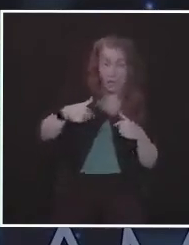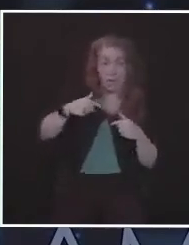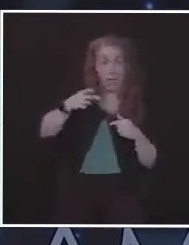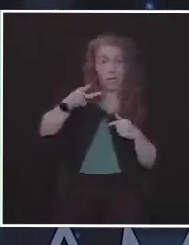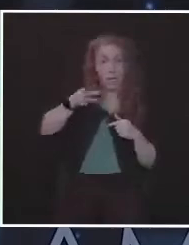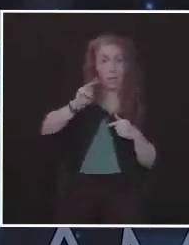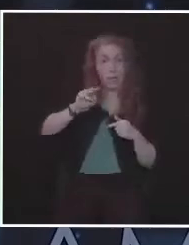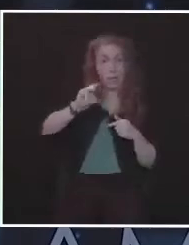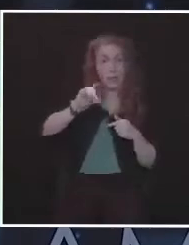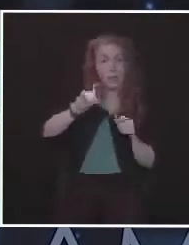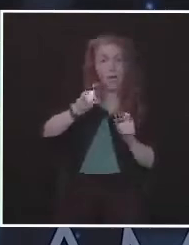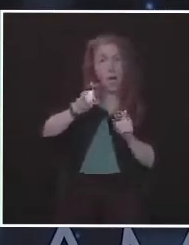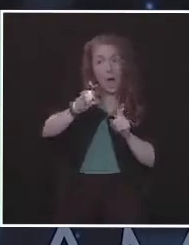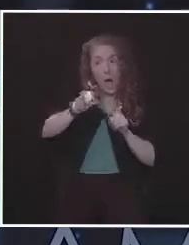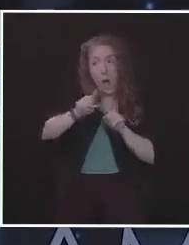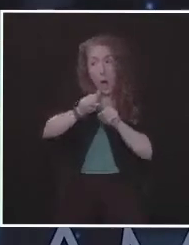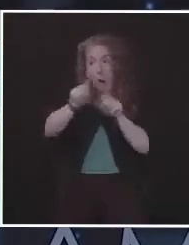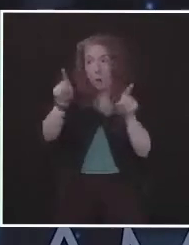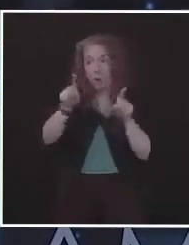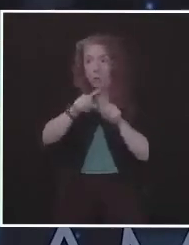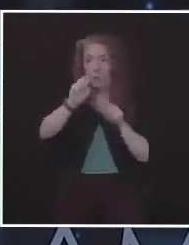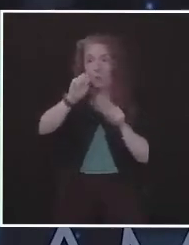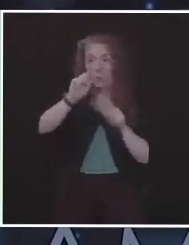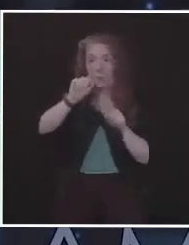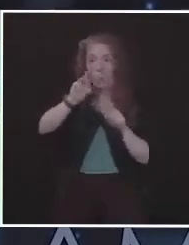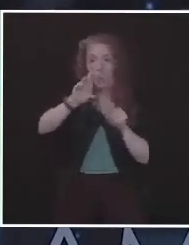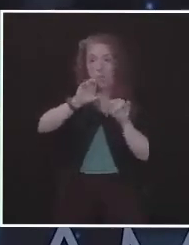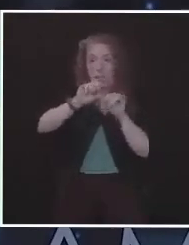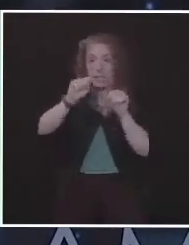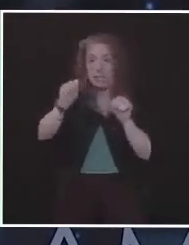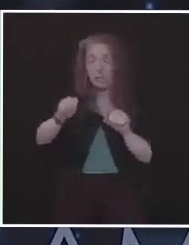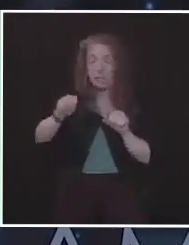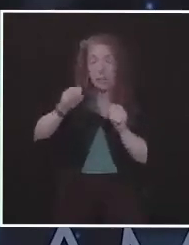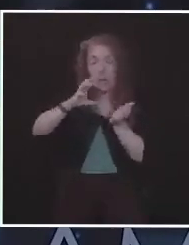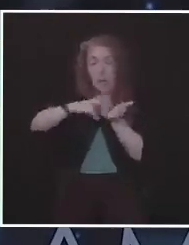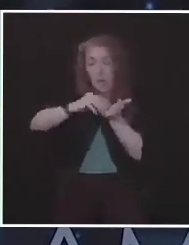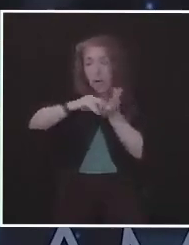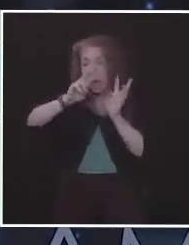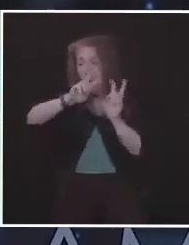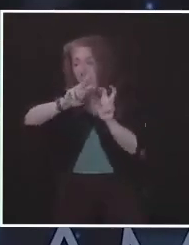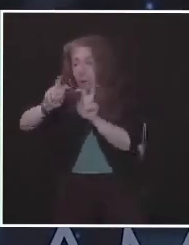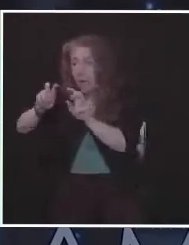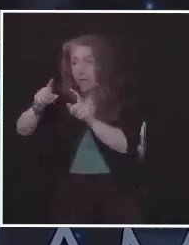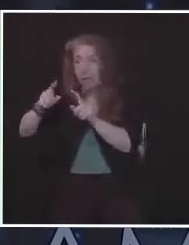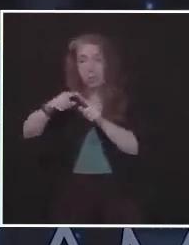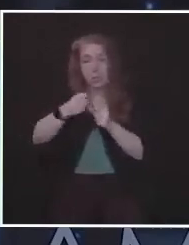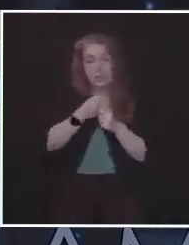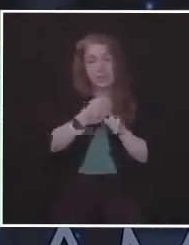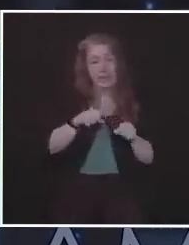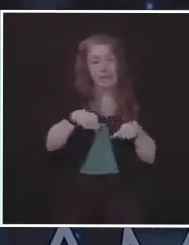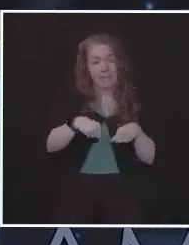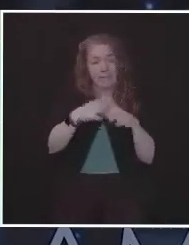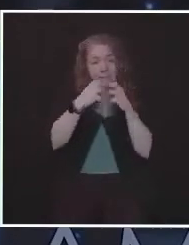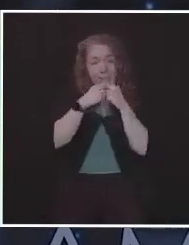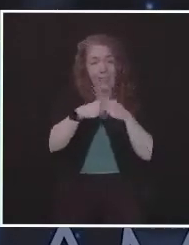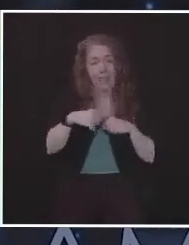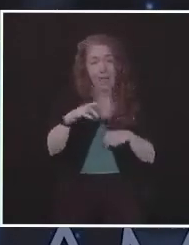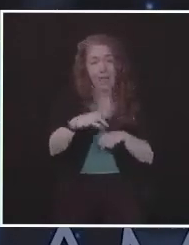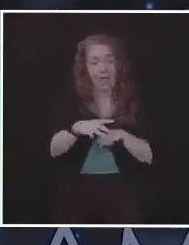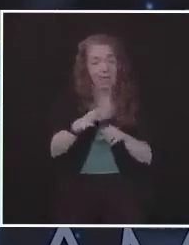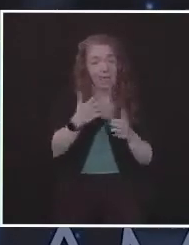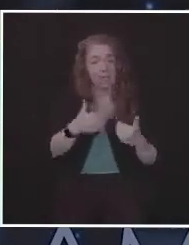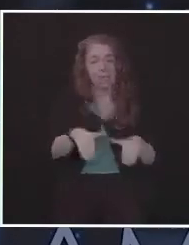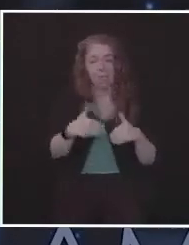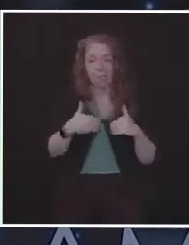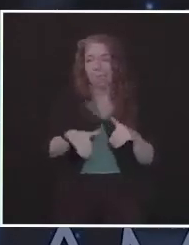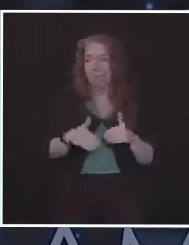earth. And I couldn't be more proud of the team and to be here. And I want to thank you for the work that you're doing